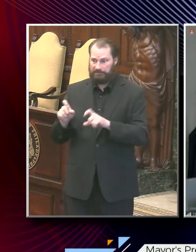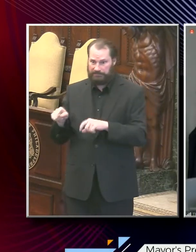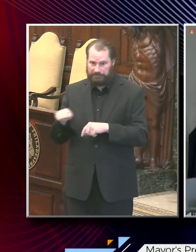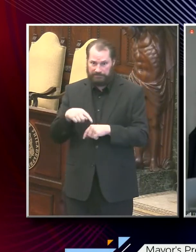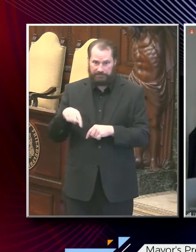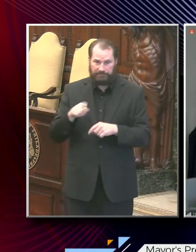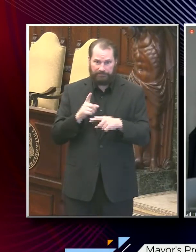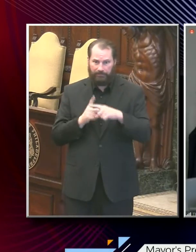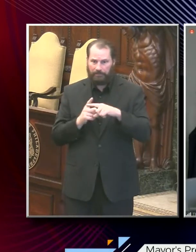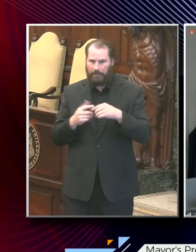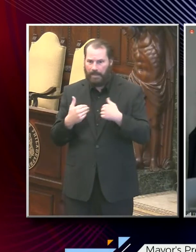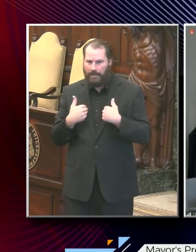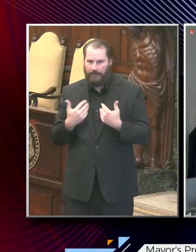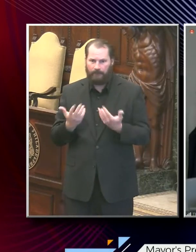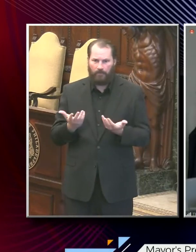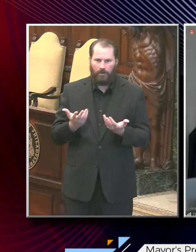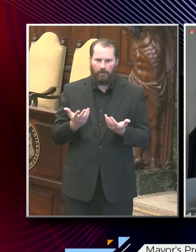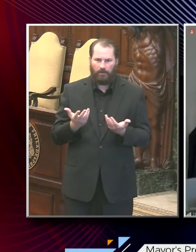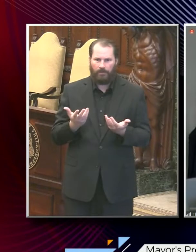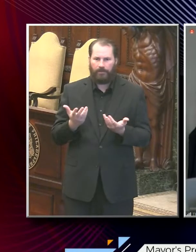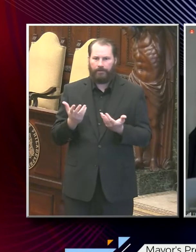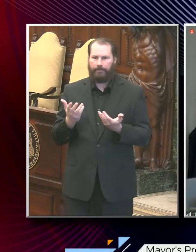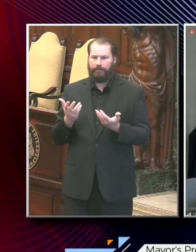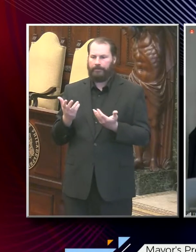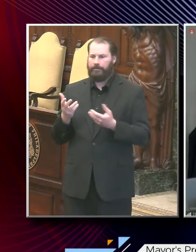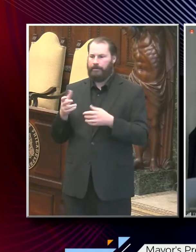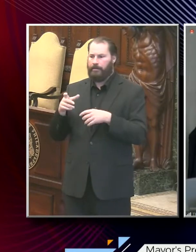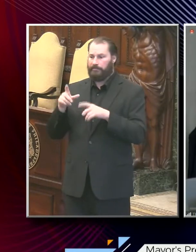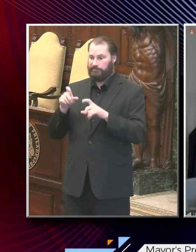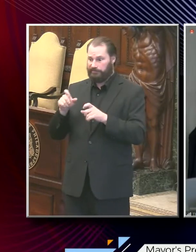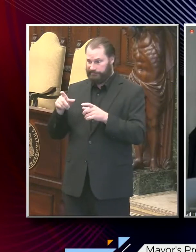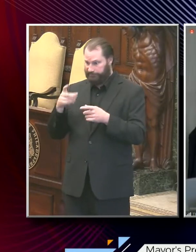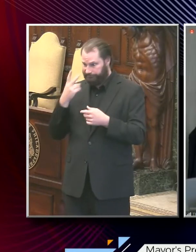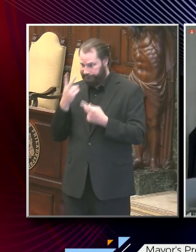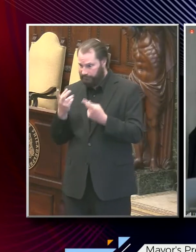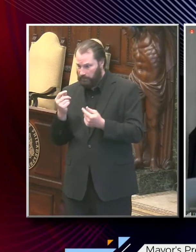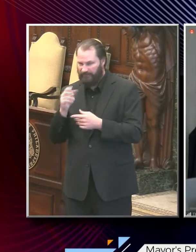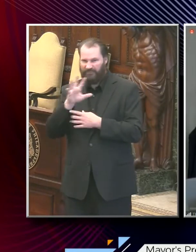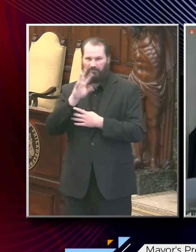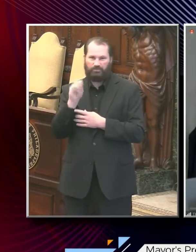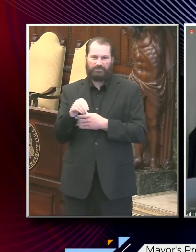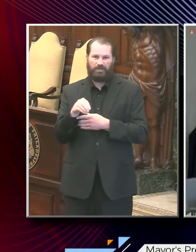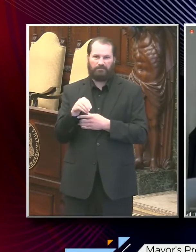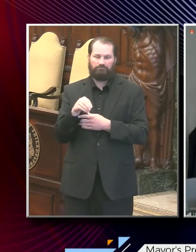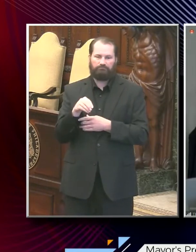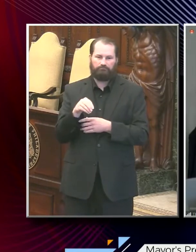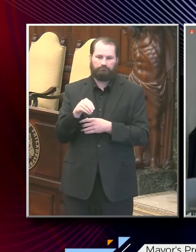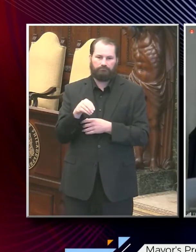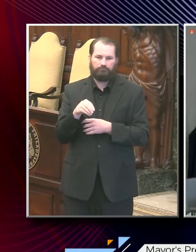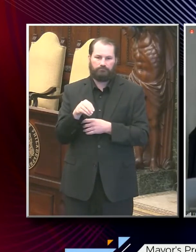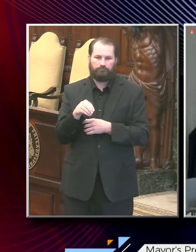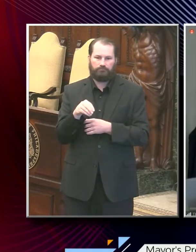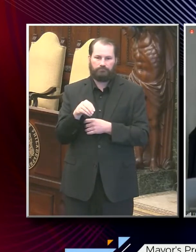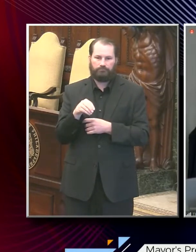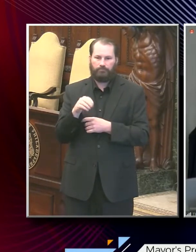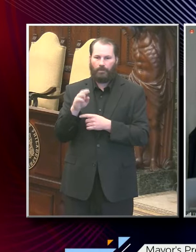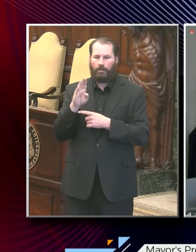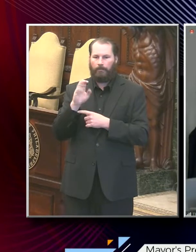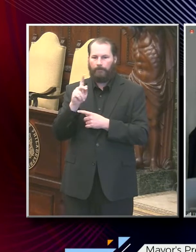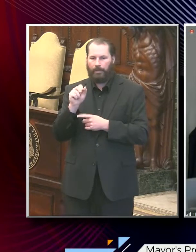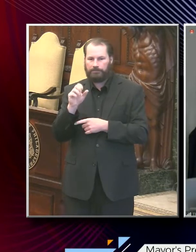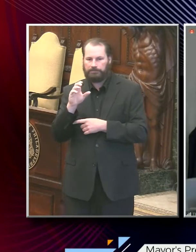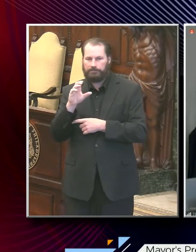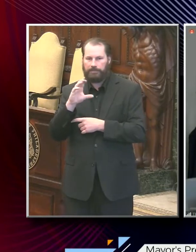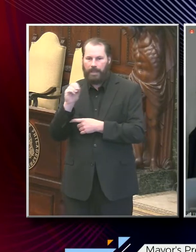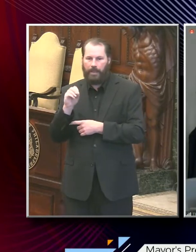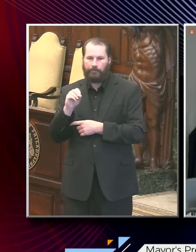now. Across the region, case counts are falling in Montgomery County and in Bucks County and in Delaware. However,